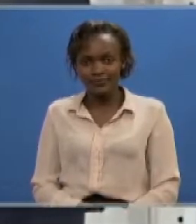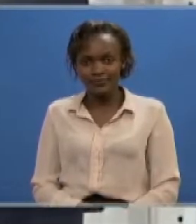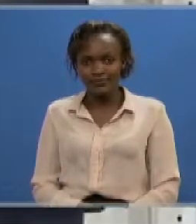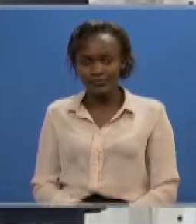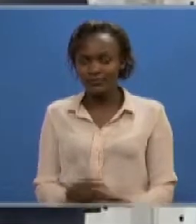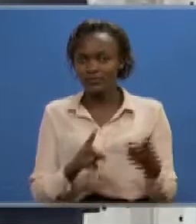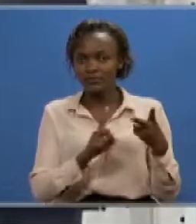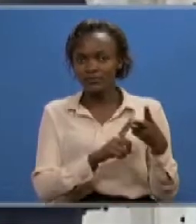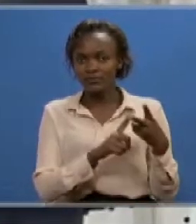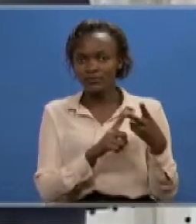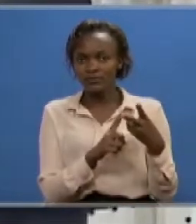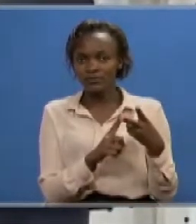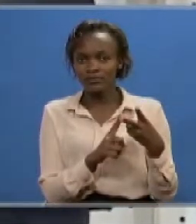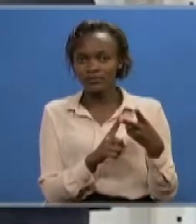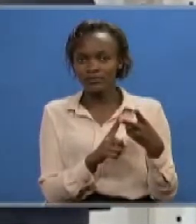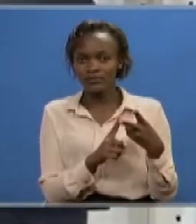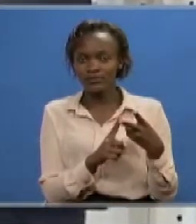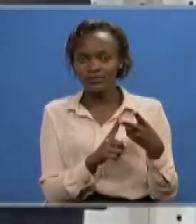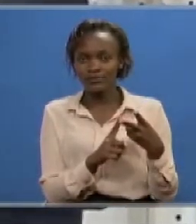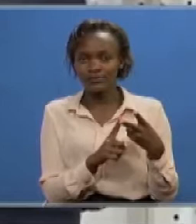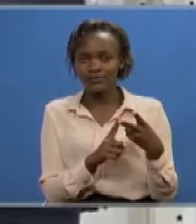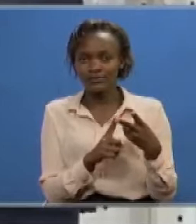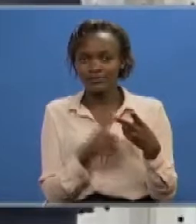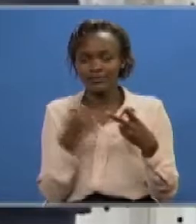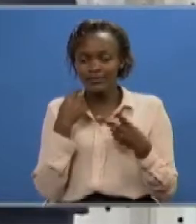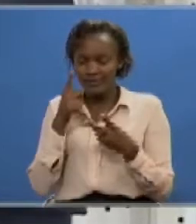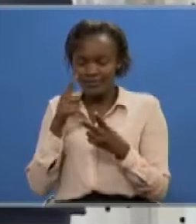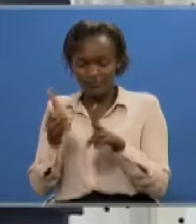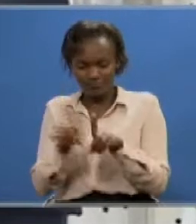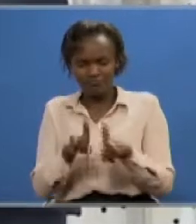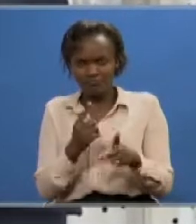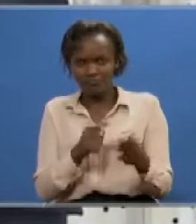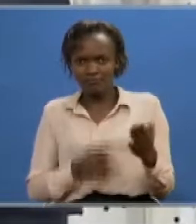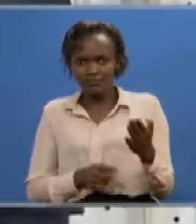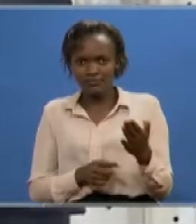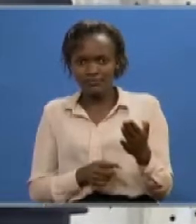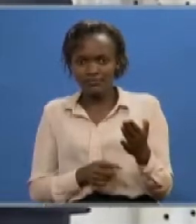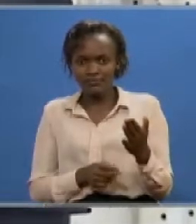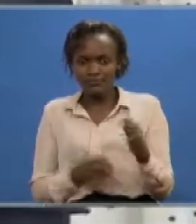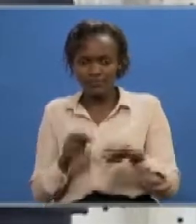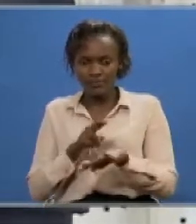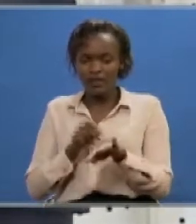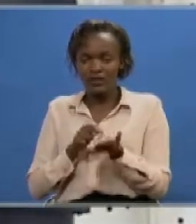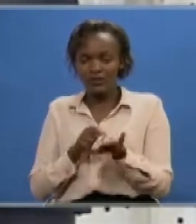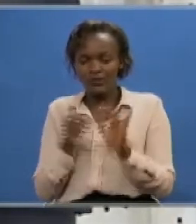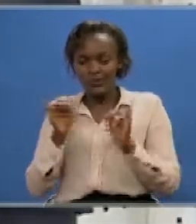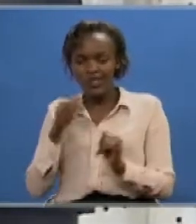Number two, I do order and direct that the nationwide